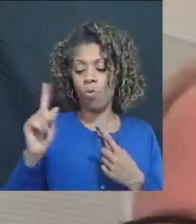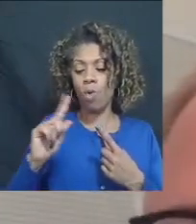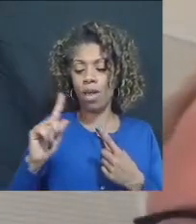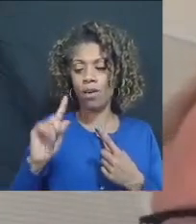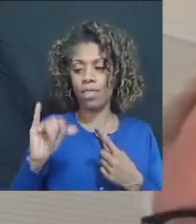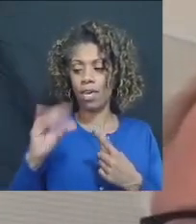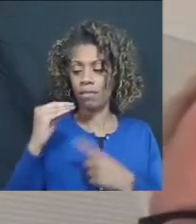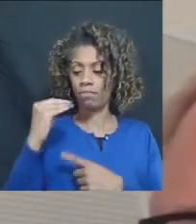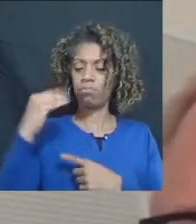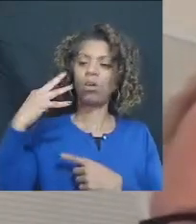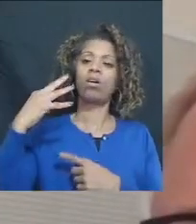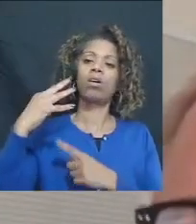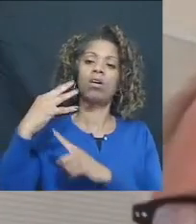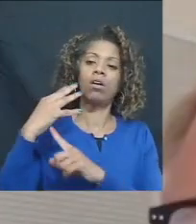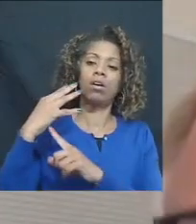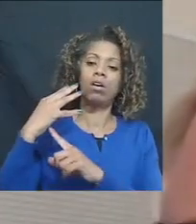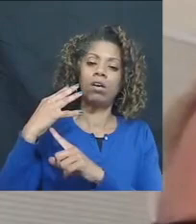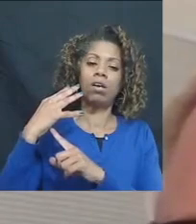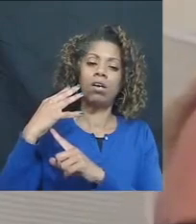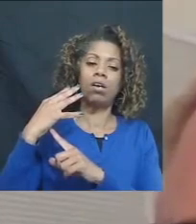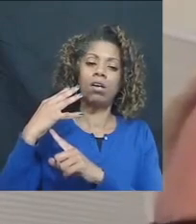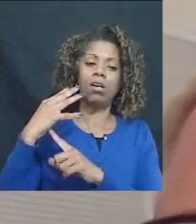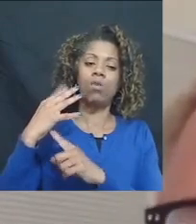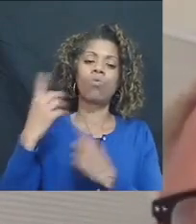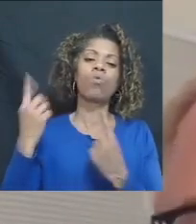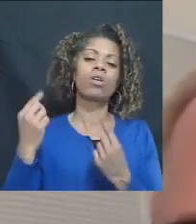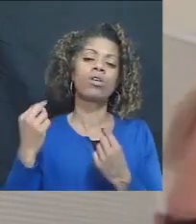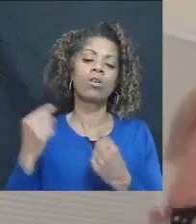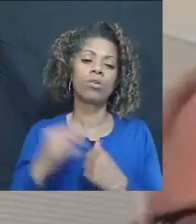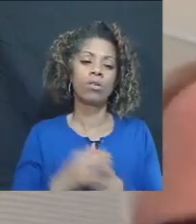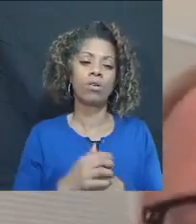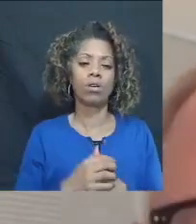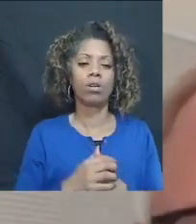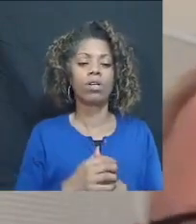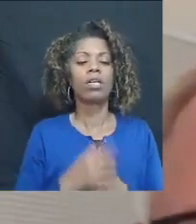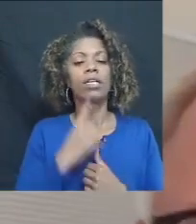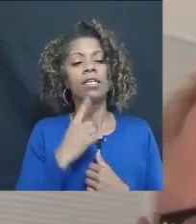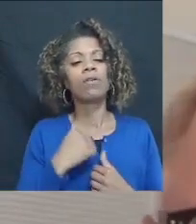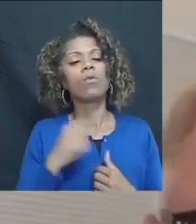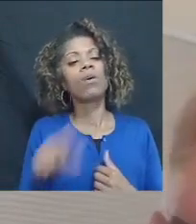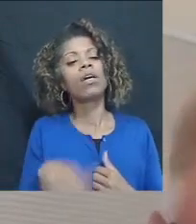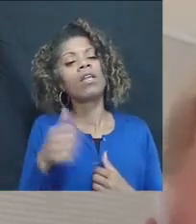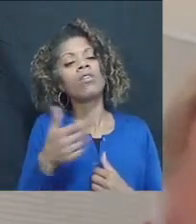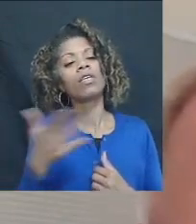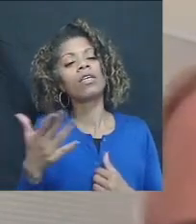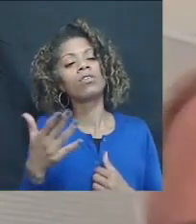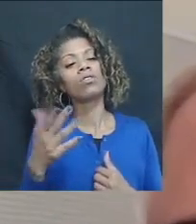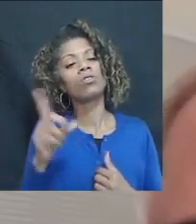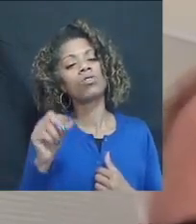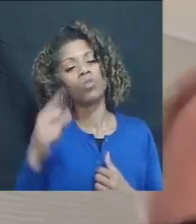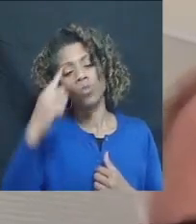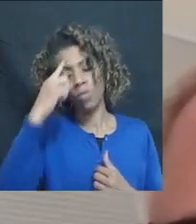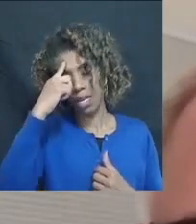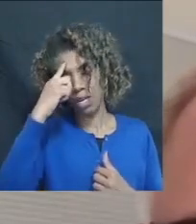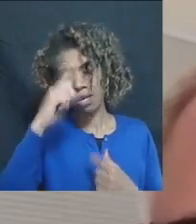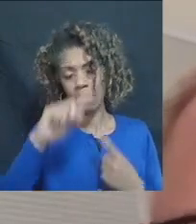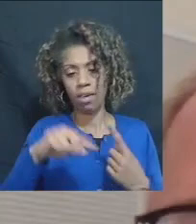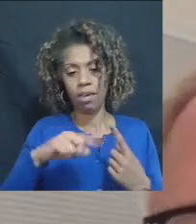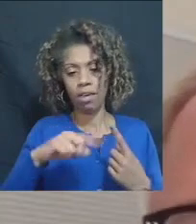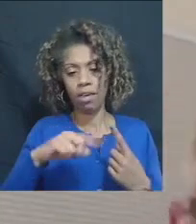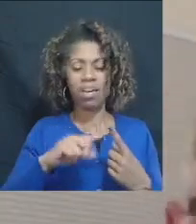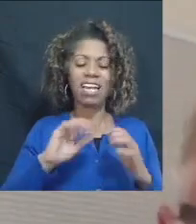end on here, what else do you think about, and how important is that in communicating success